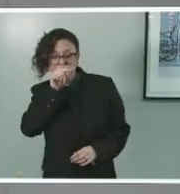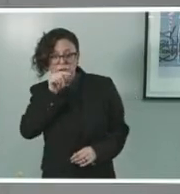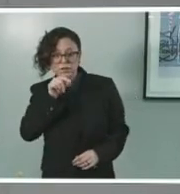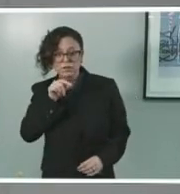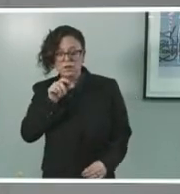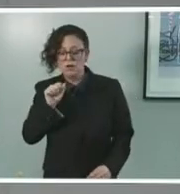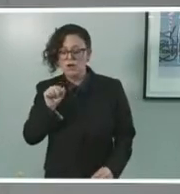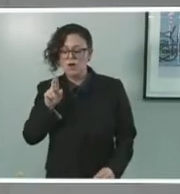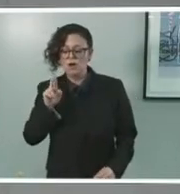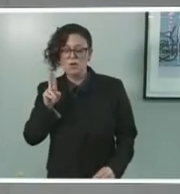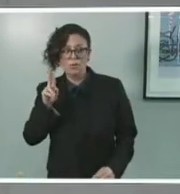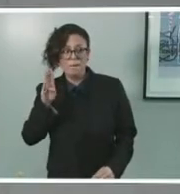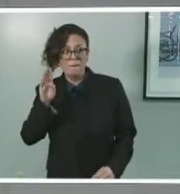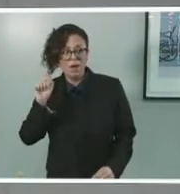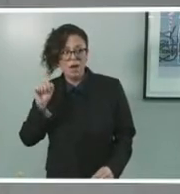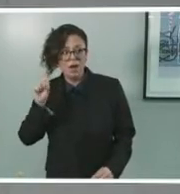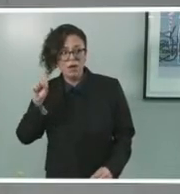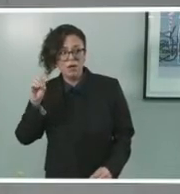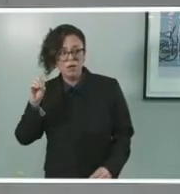@CosaGov.